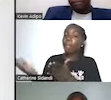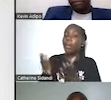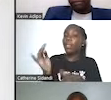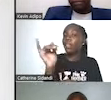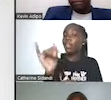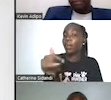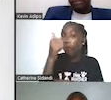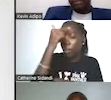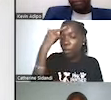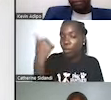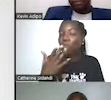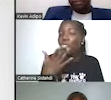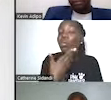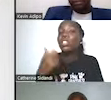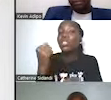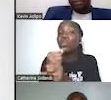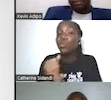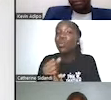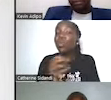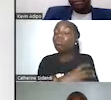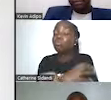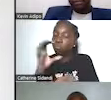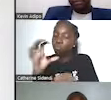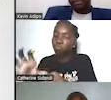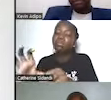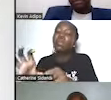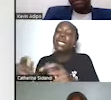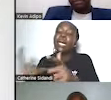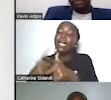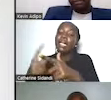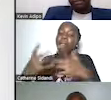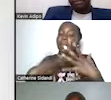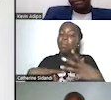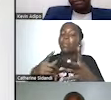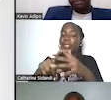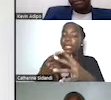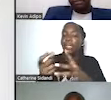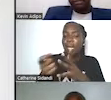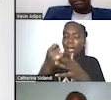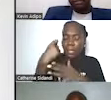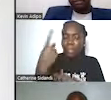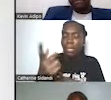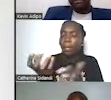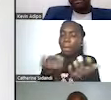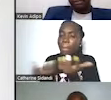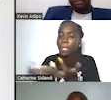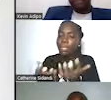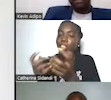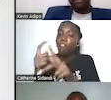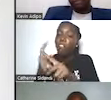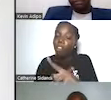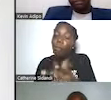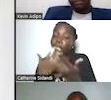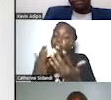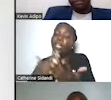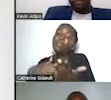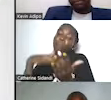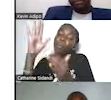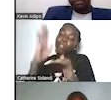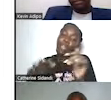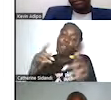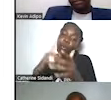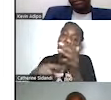to do capacity building. We want people to start understanding the business from a larger scale than what we do every day.